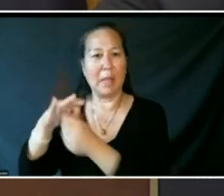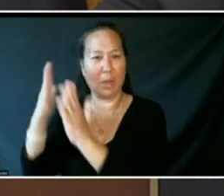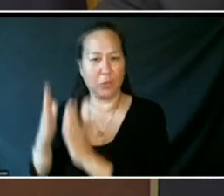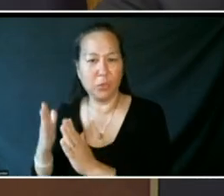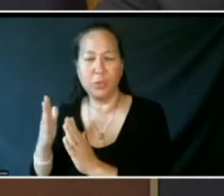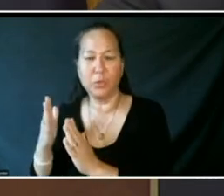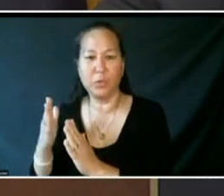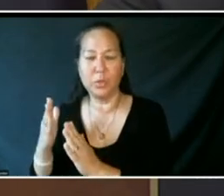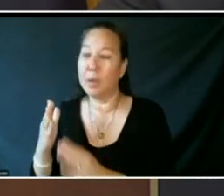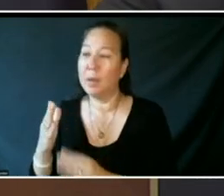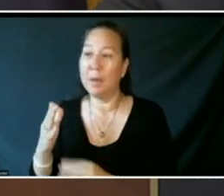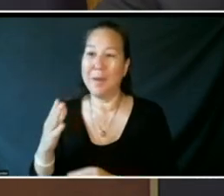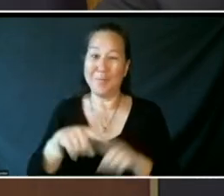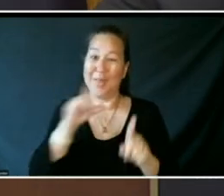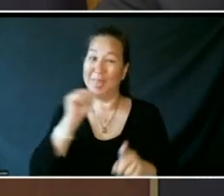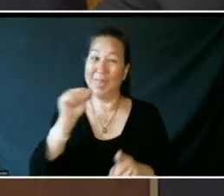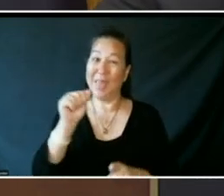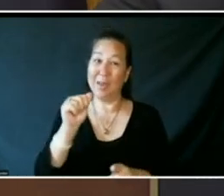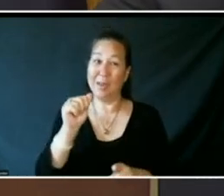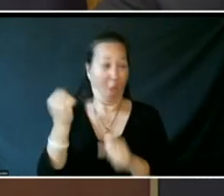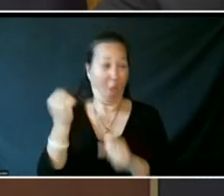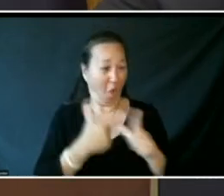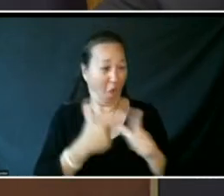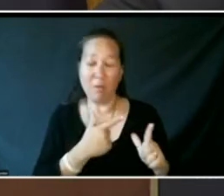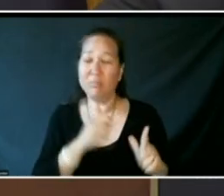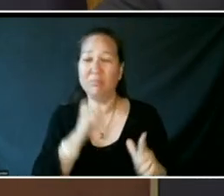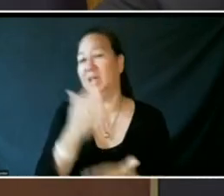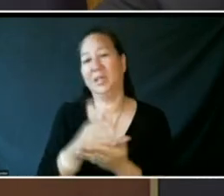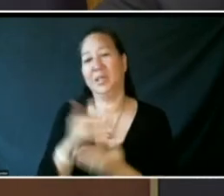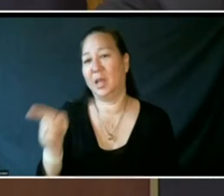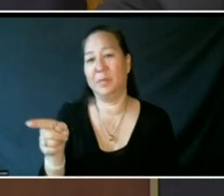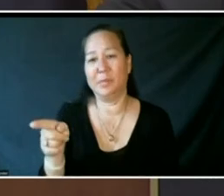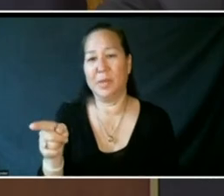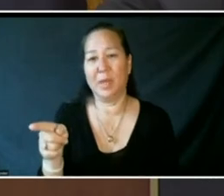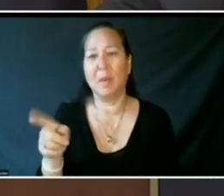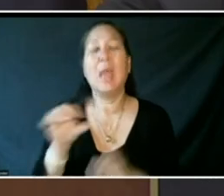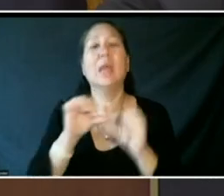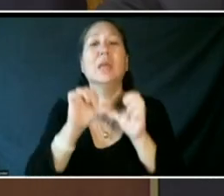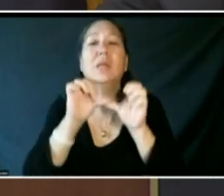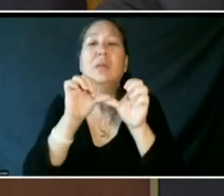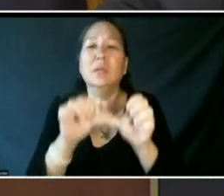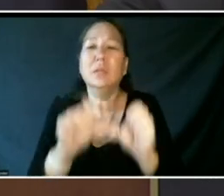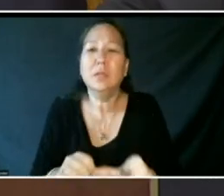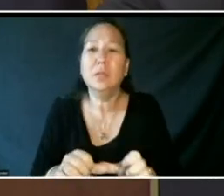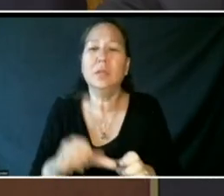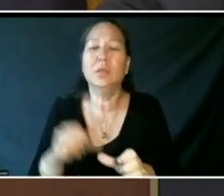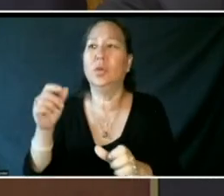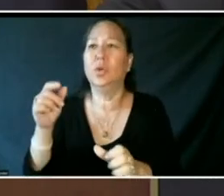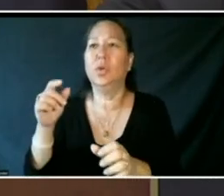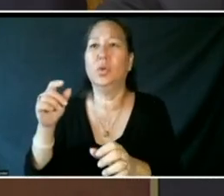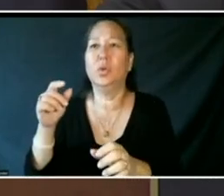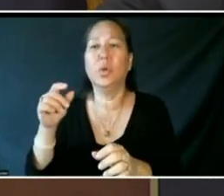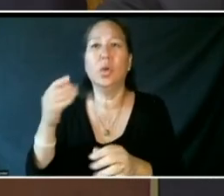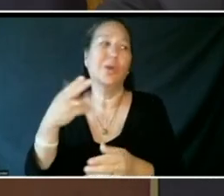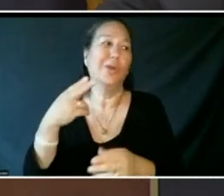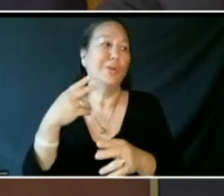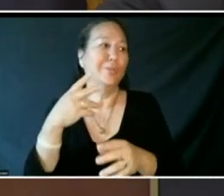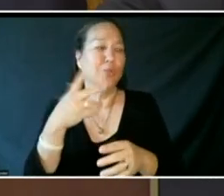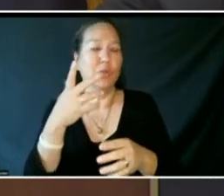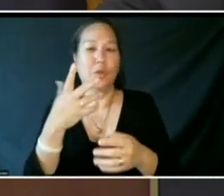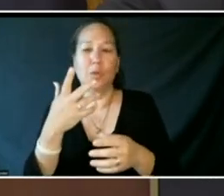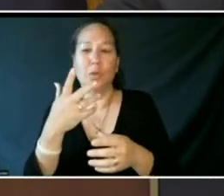either. They assembled groups of individuals in key battleground states and got them to call themselves electors, created